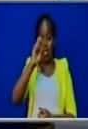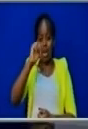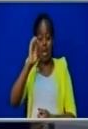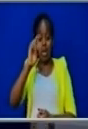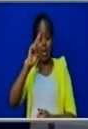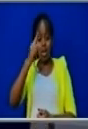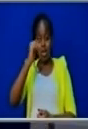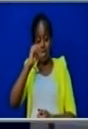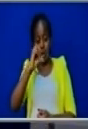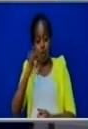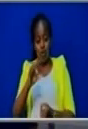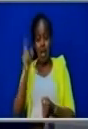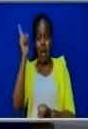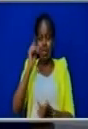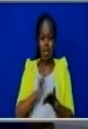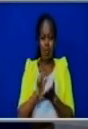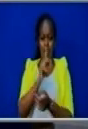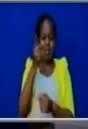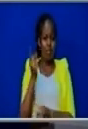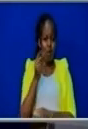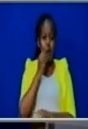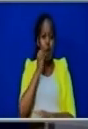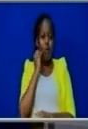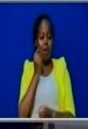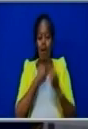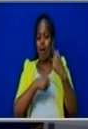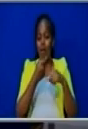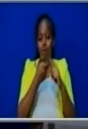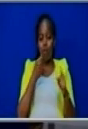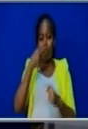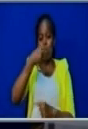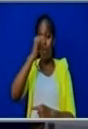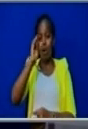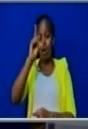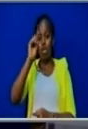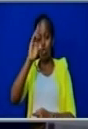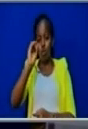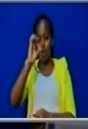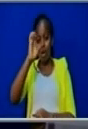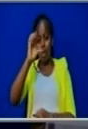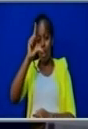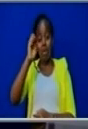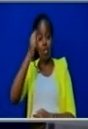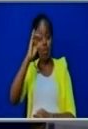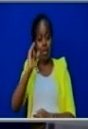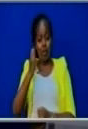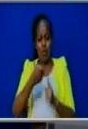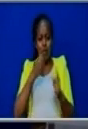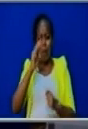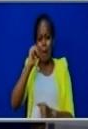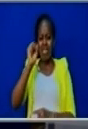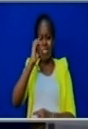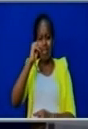Yes. Yes. The electricity that we use in our homes. Yes. Most of it comes from hydroelectric power. Good hydroelectric power. From a single all the